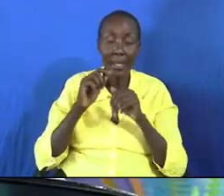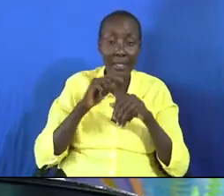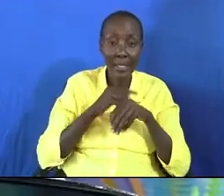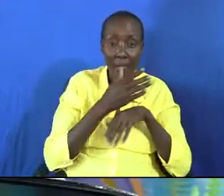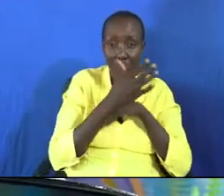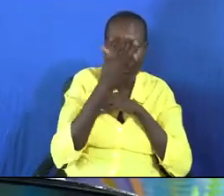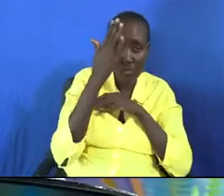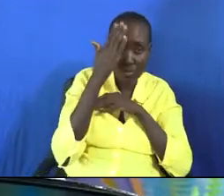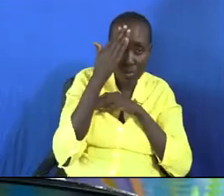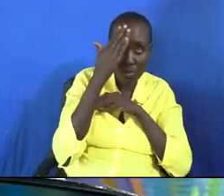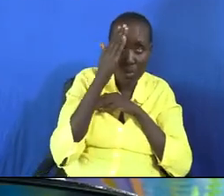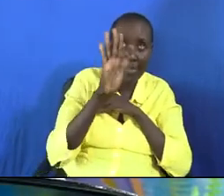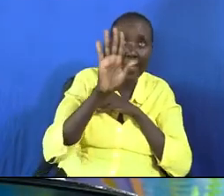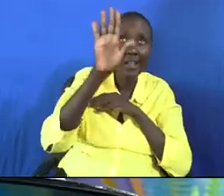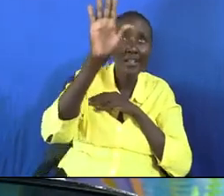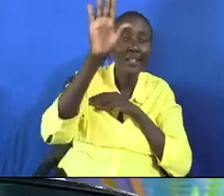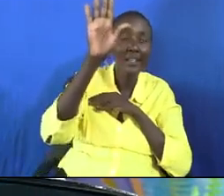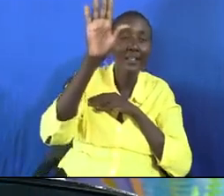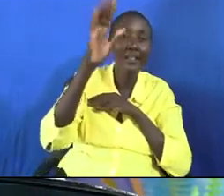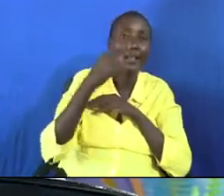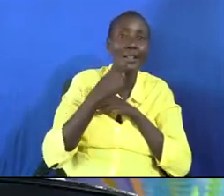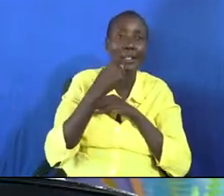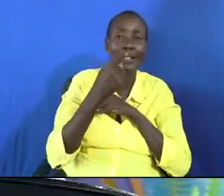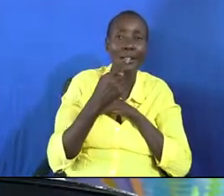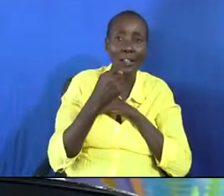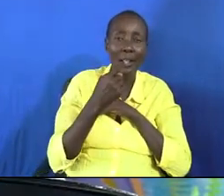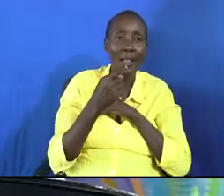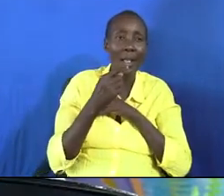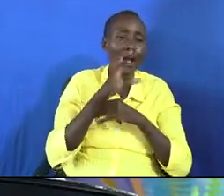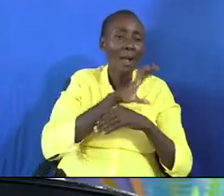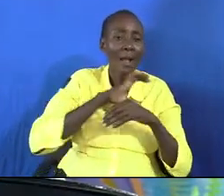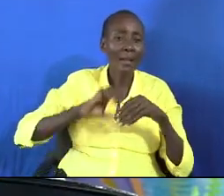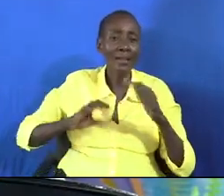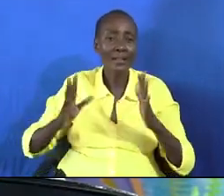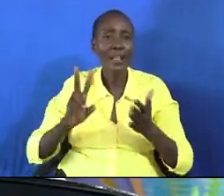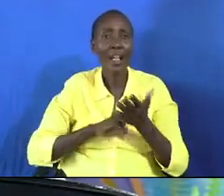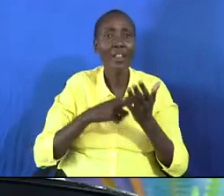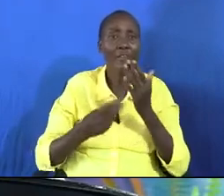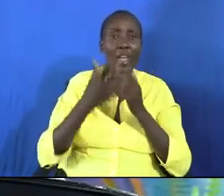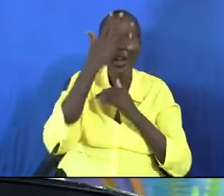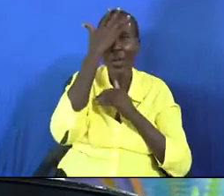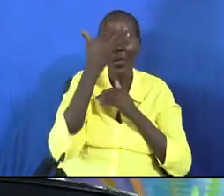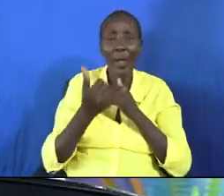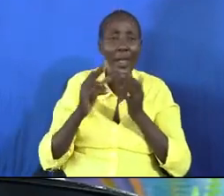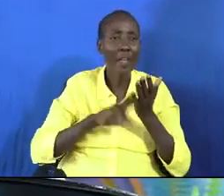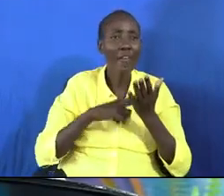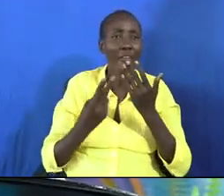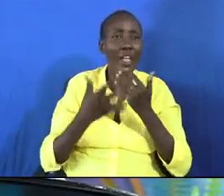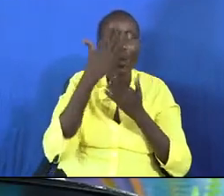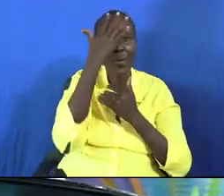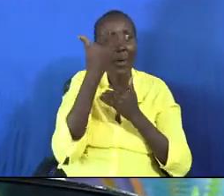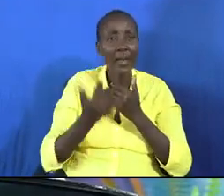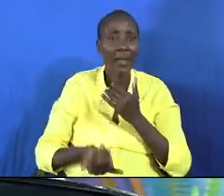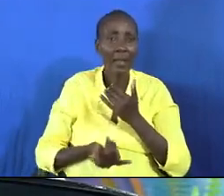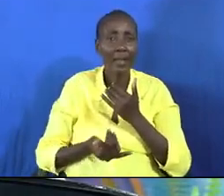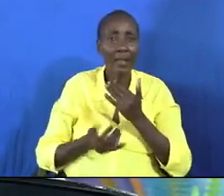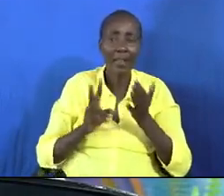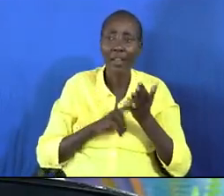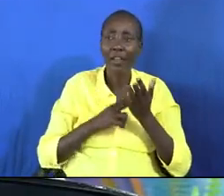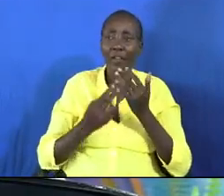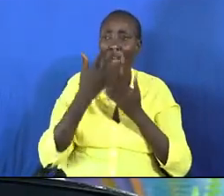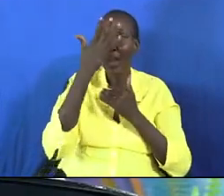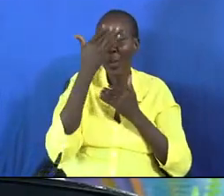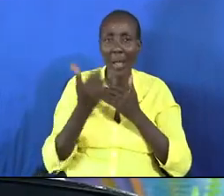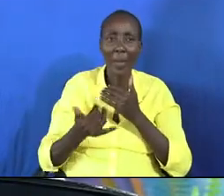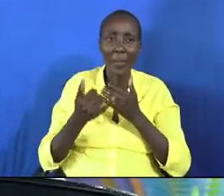know all things that the Bible tells you, why would a Christian fail? Why should we fail? Why should we